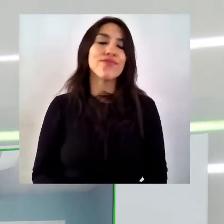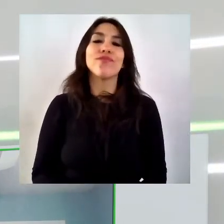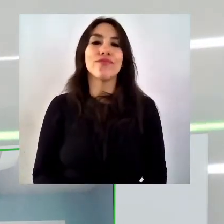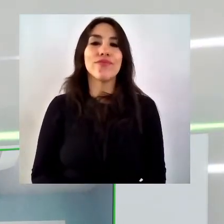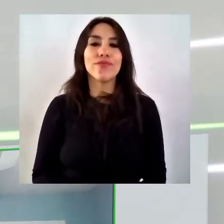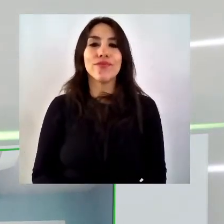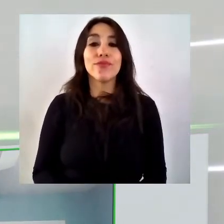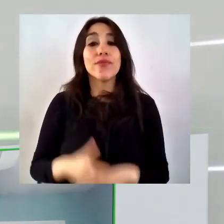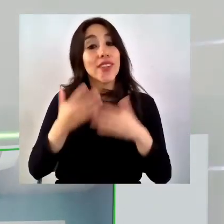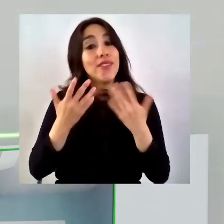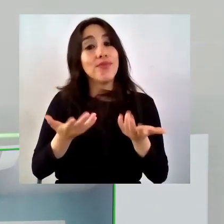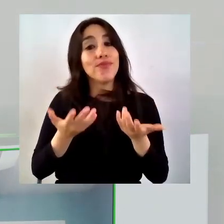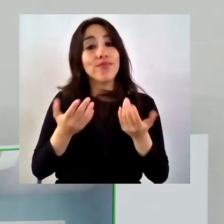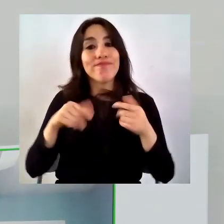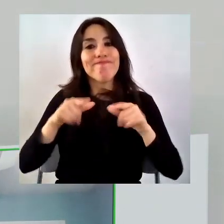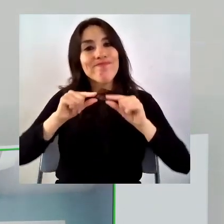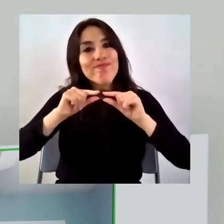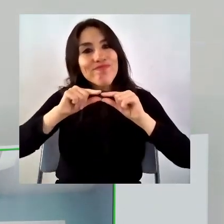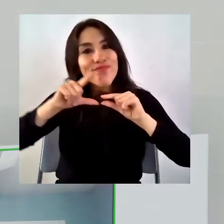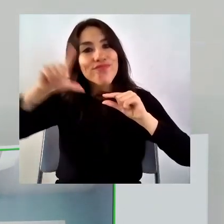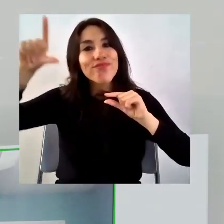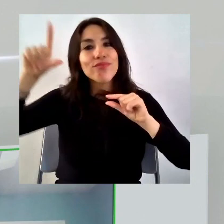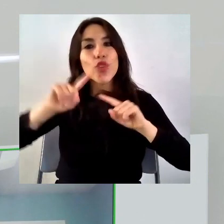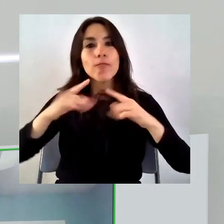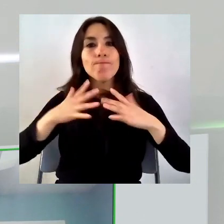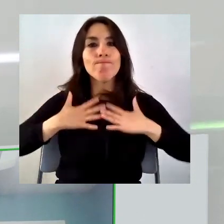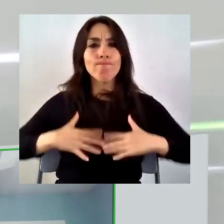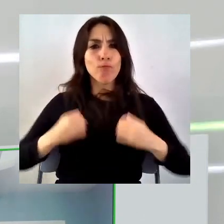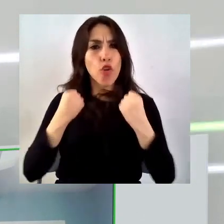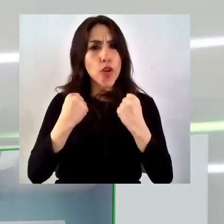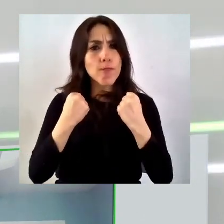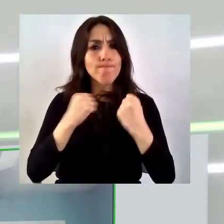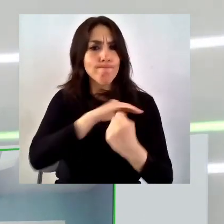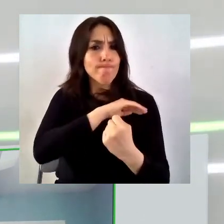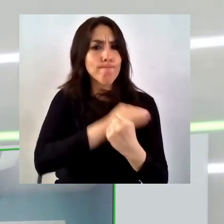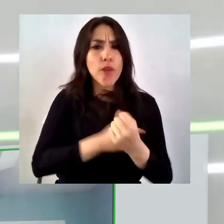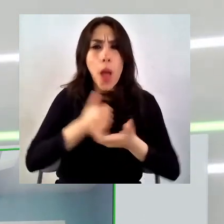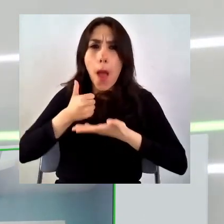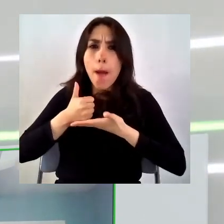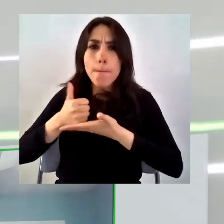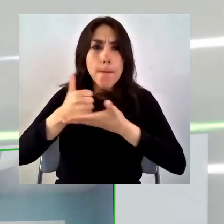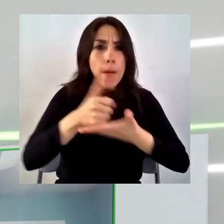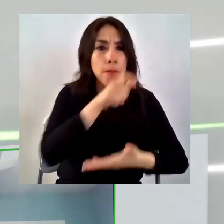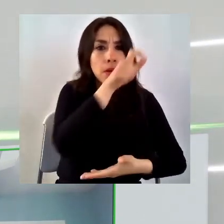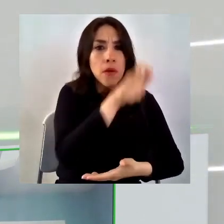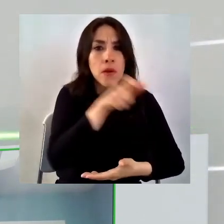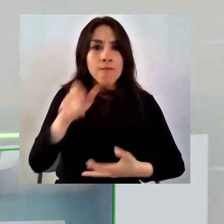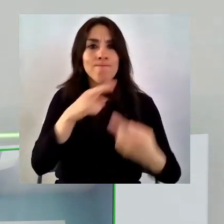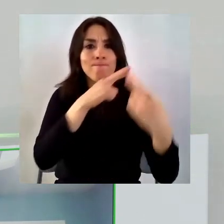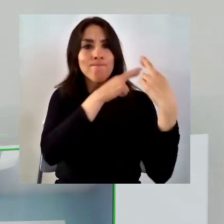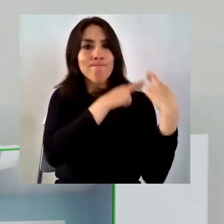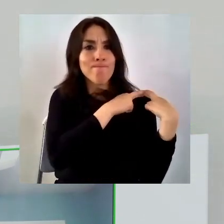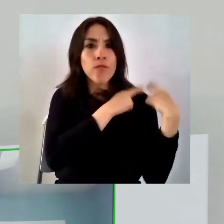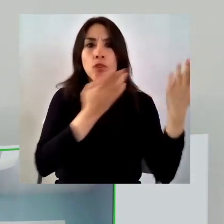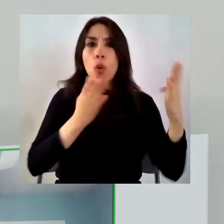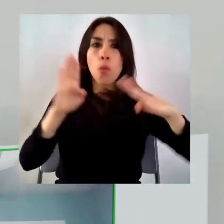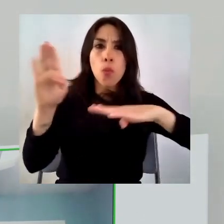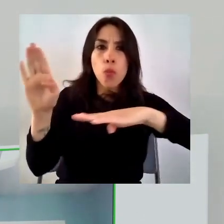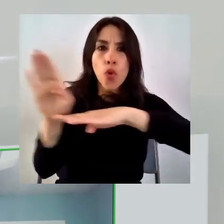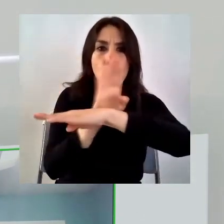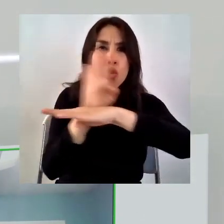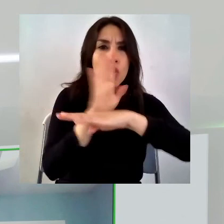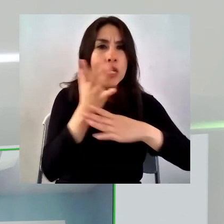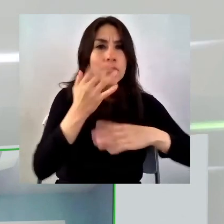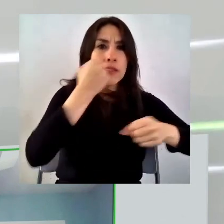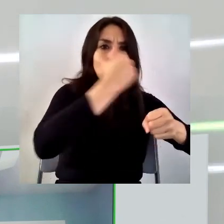to help all employees build a sense of confidence, belonging, and inclusion, regardless of